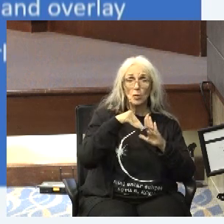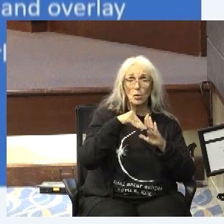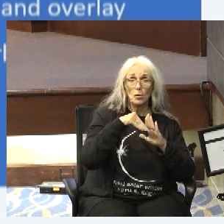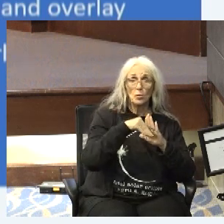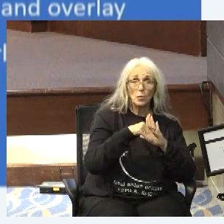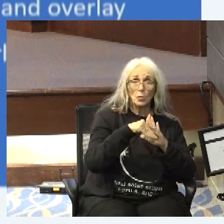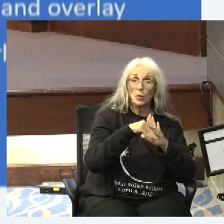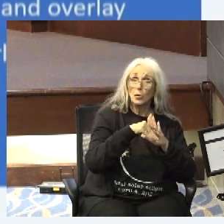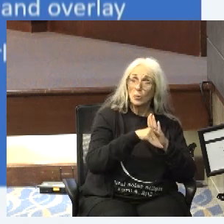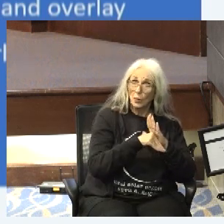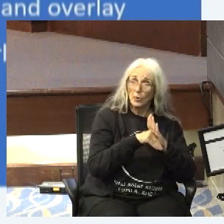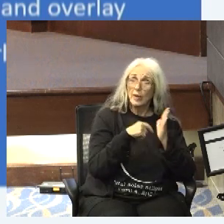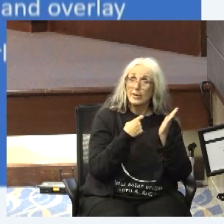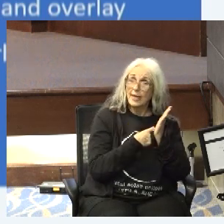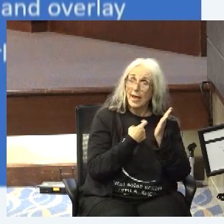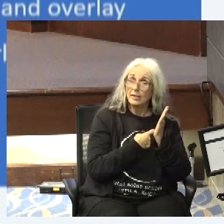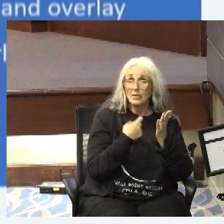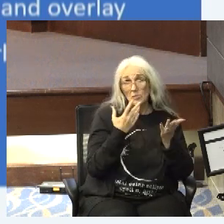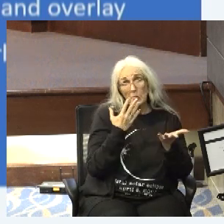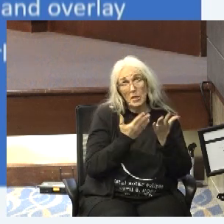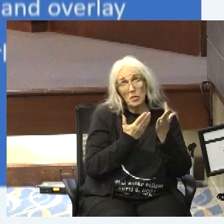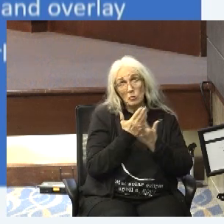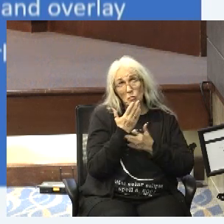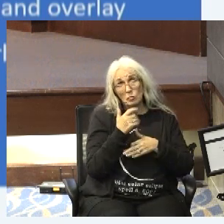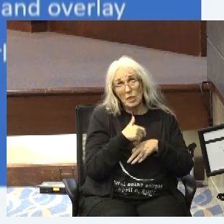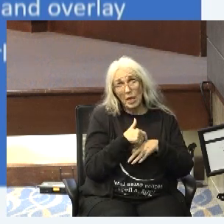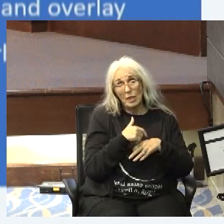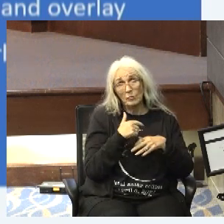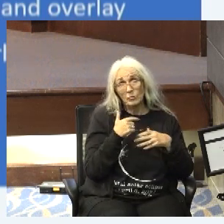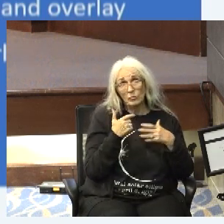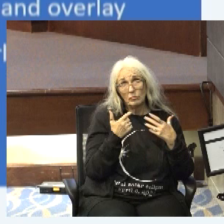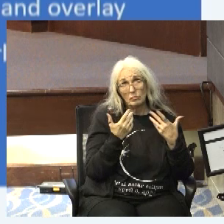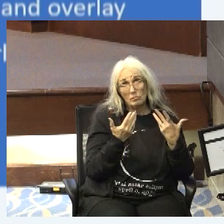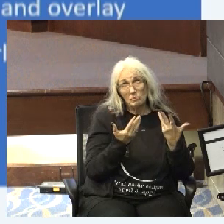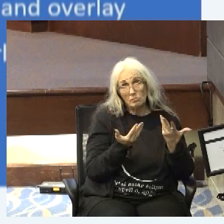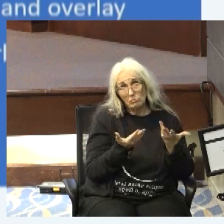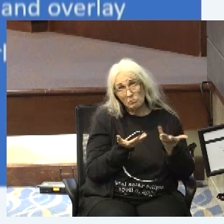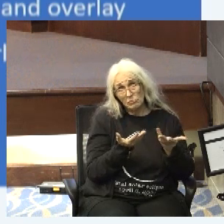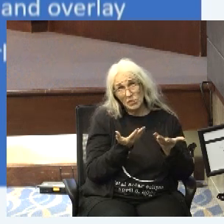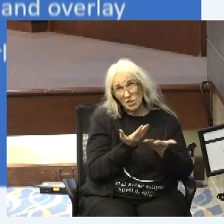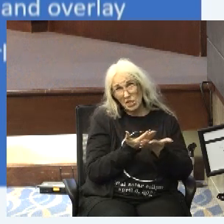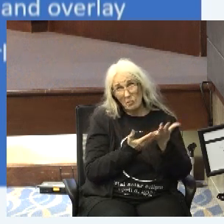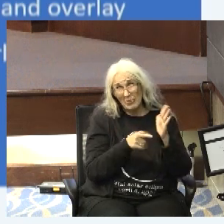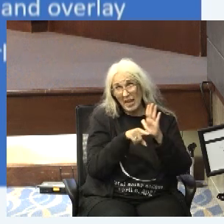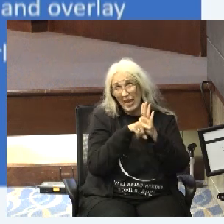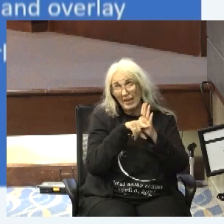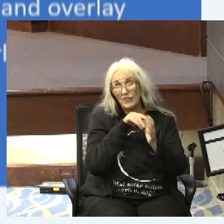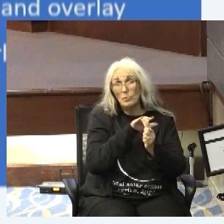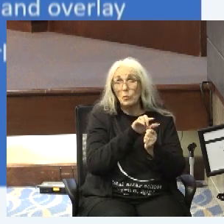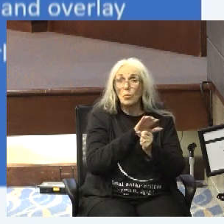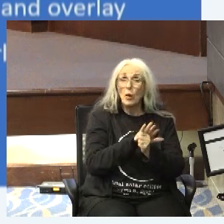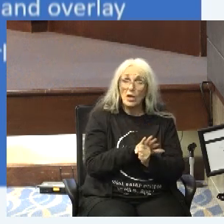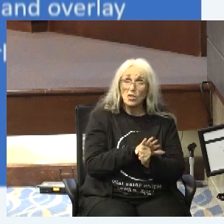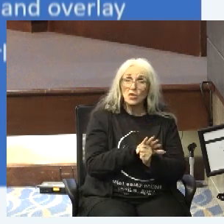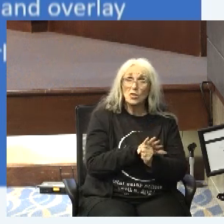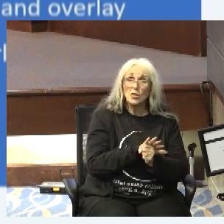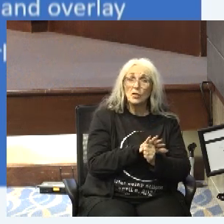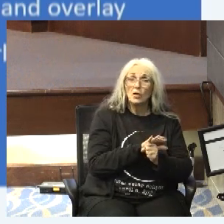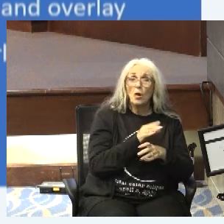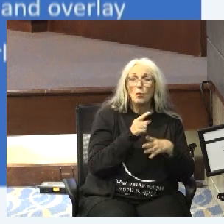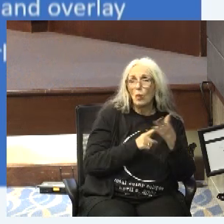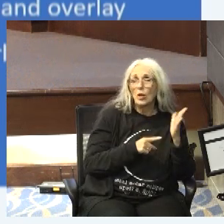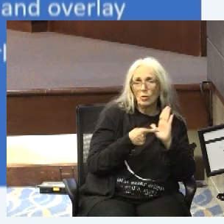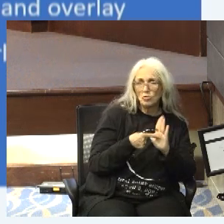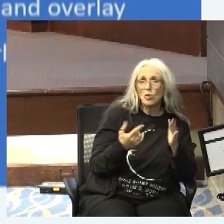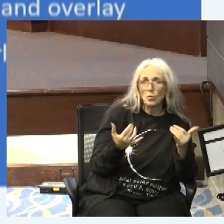rates. And that could, over time, produce some what I'll call kind of negative pressure on the pro forma that I'm going to show you,